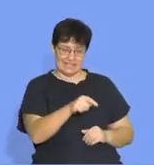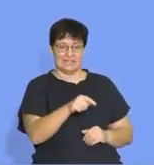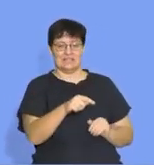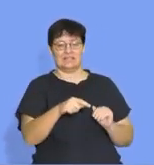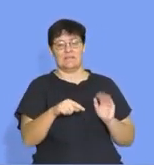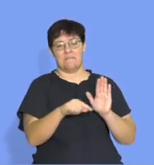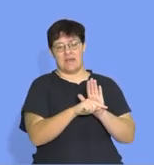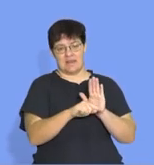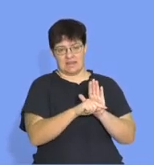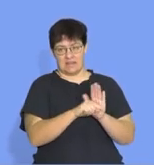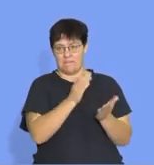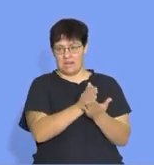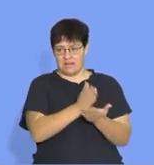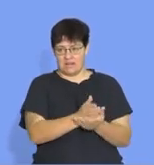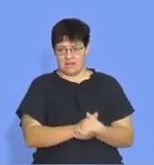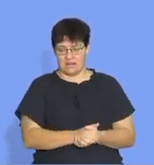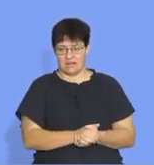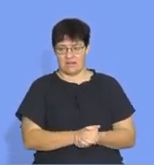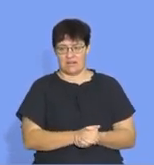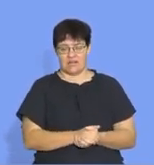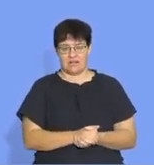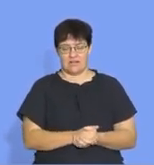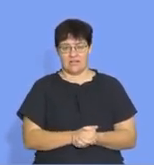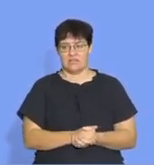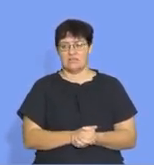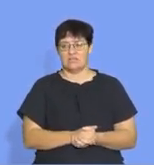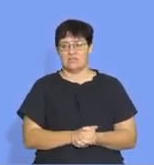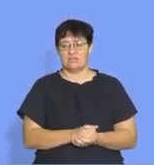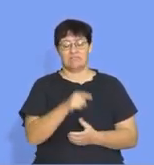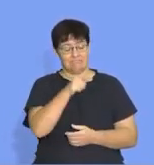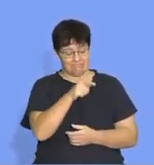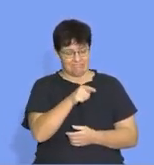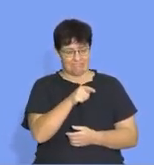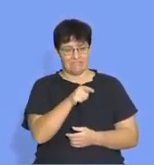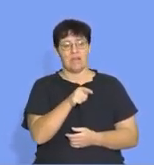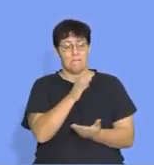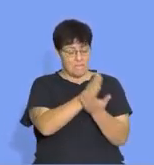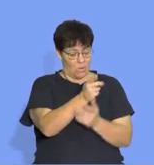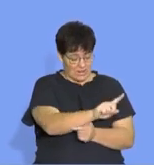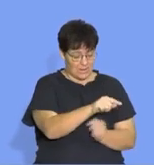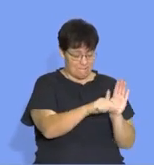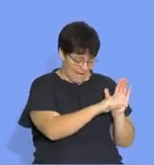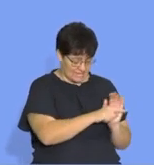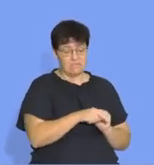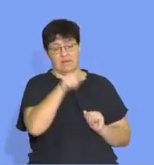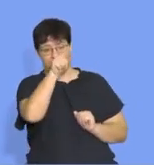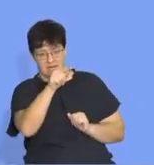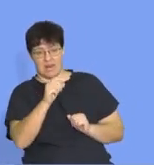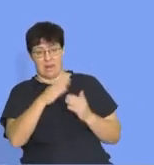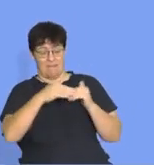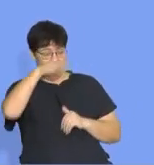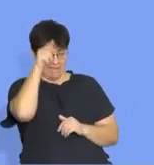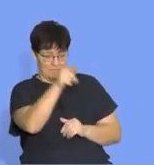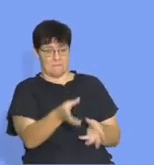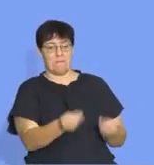sign of the middle term. So my bigger factor here is 3. It means that's the one that must be minus, and then the one will then be a